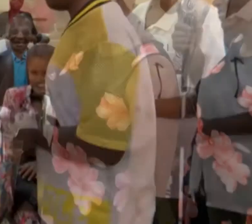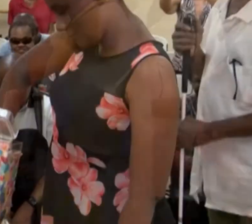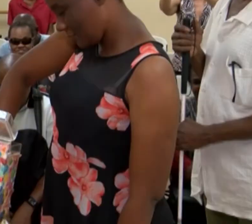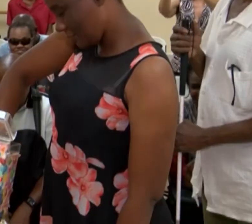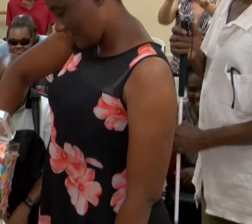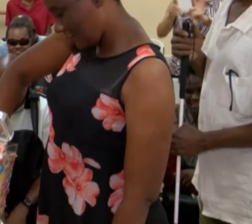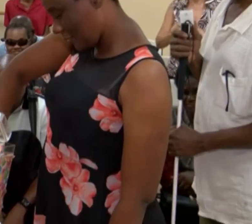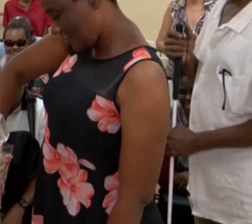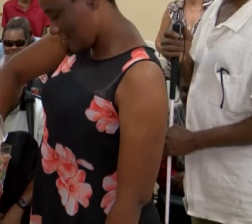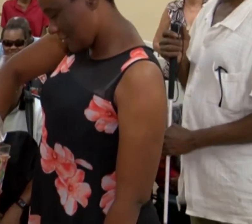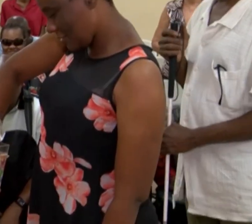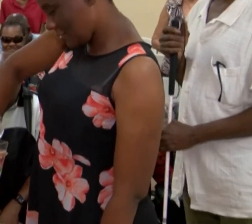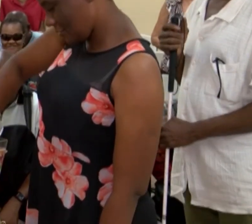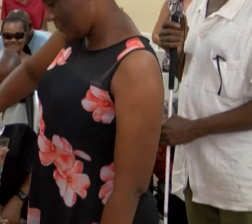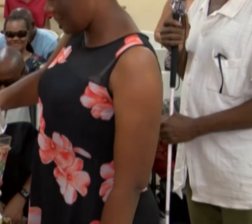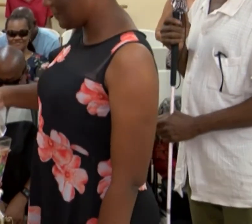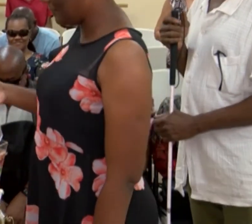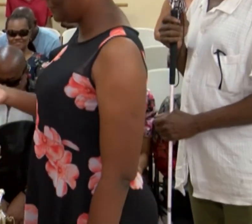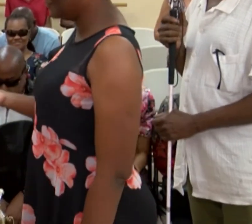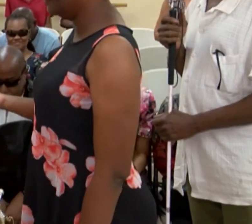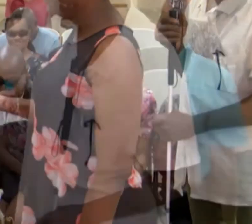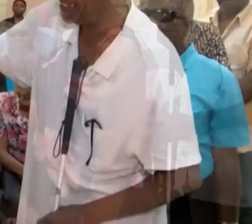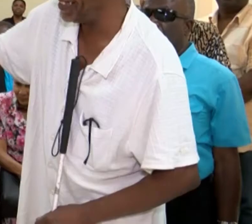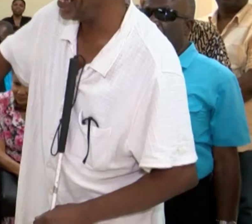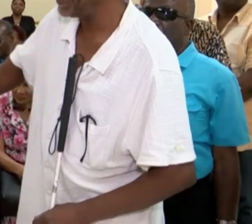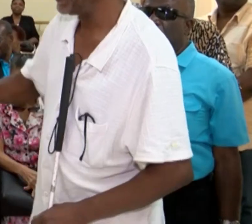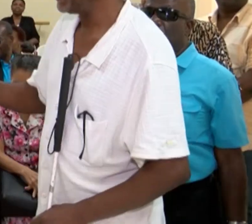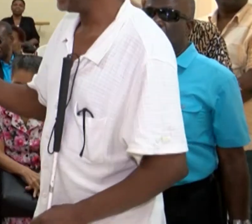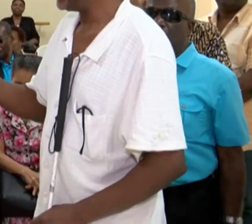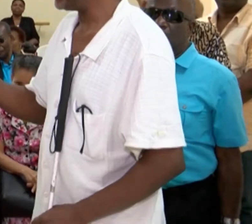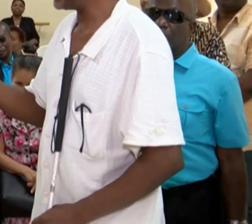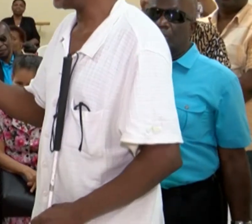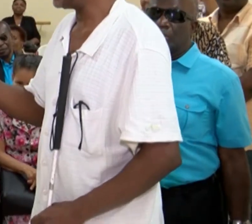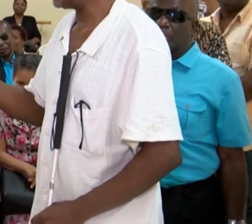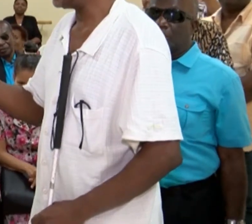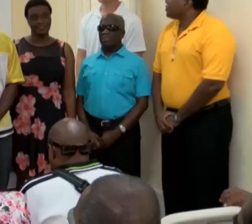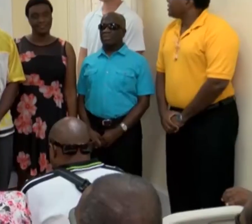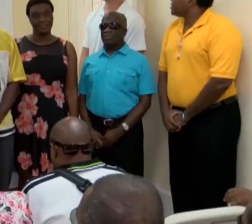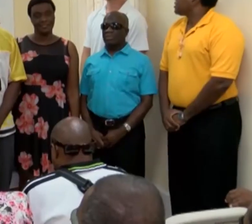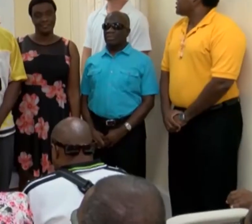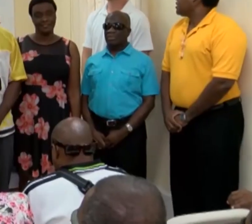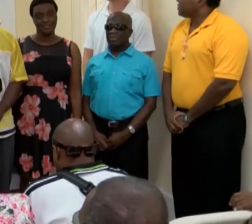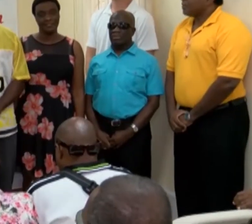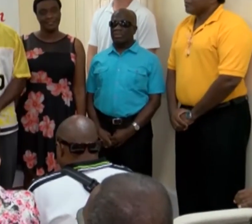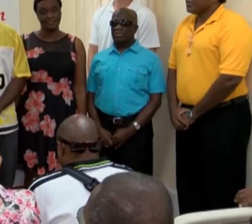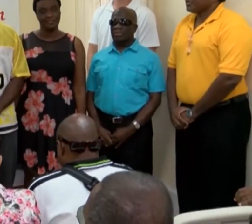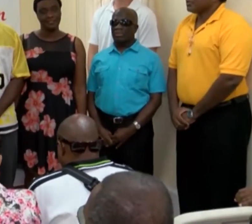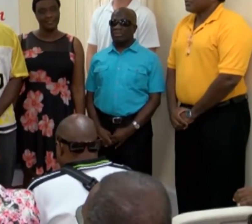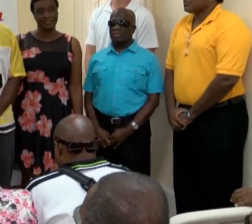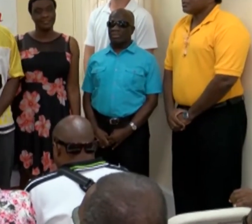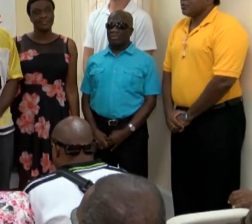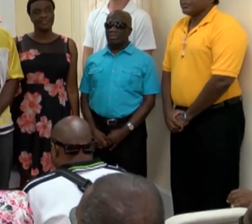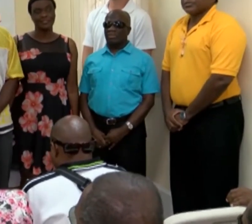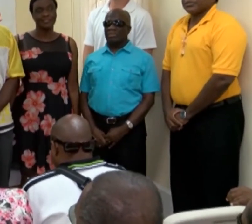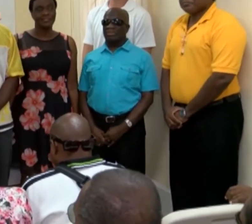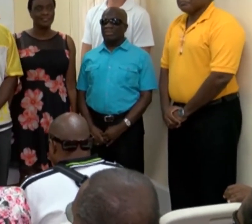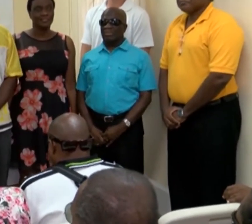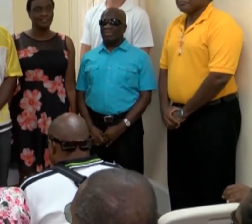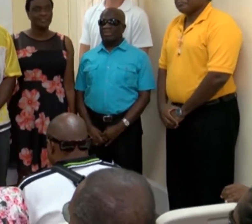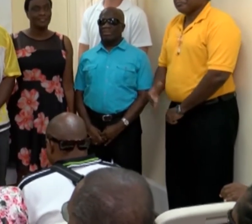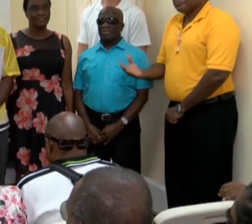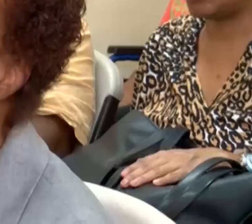said it's part of an effort to help artists become more aware of what's happening in communities and putting positive music